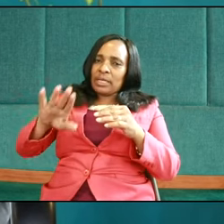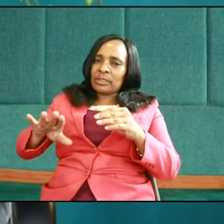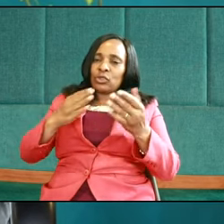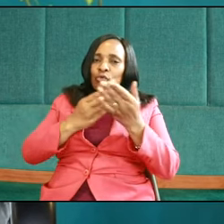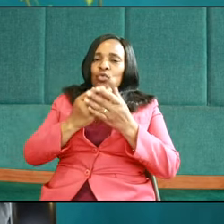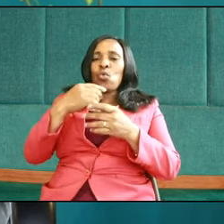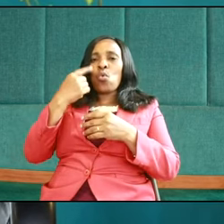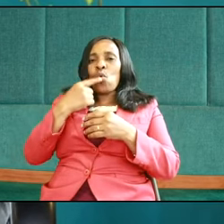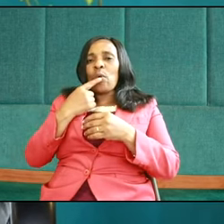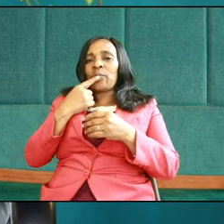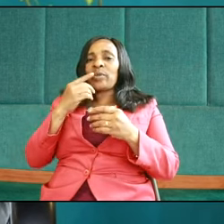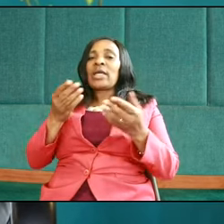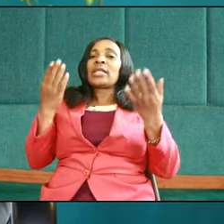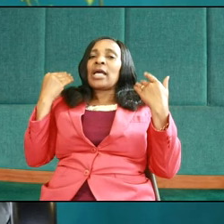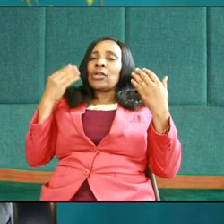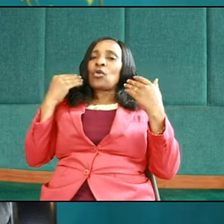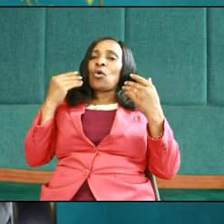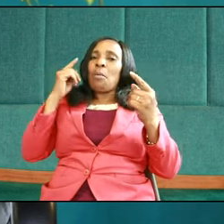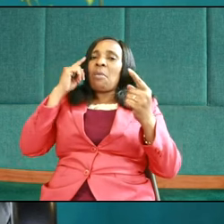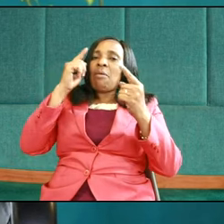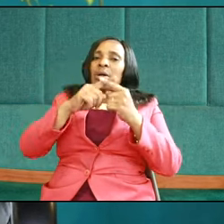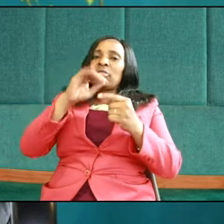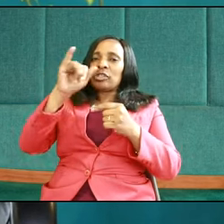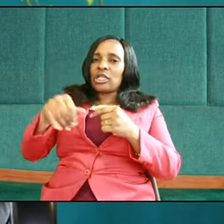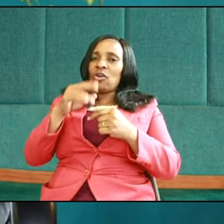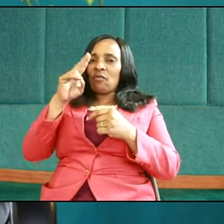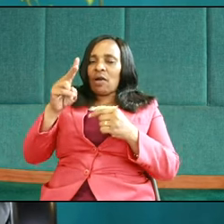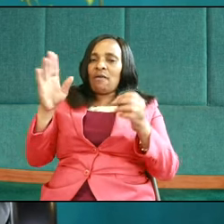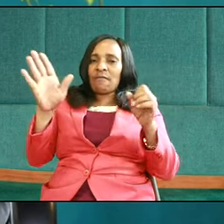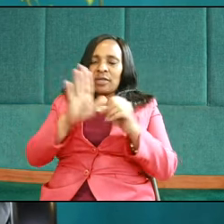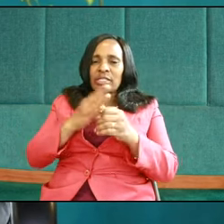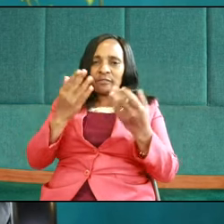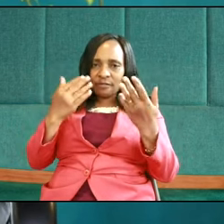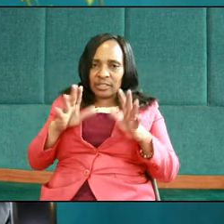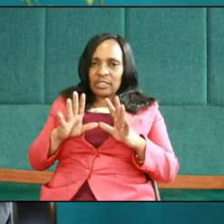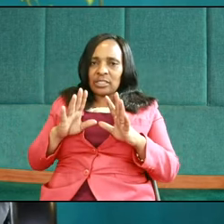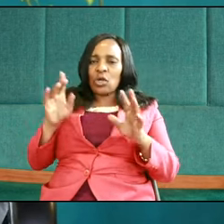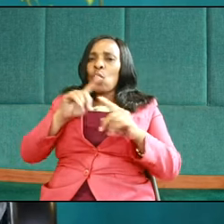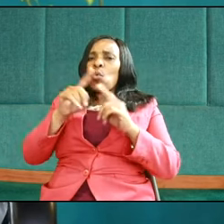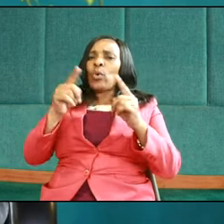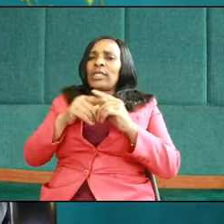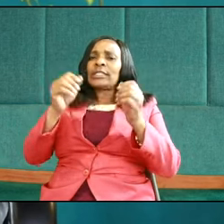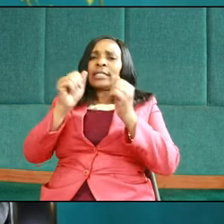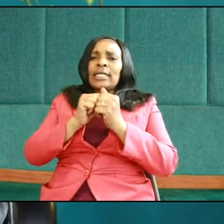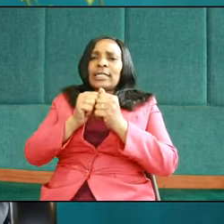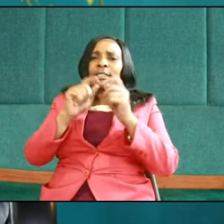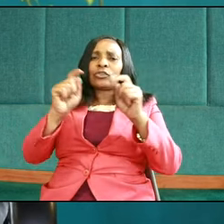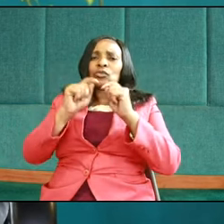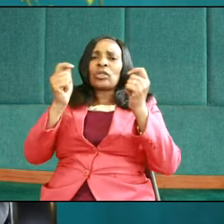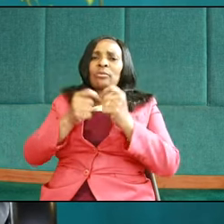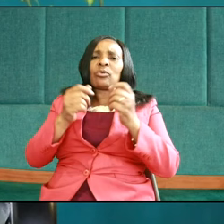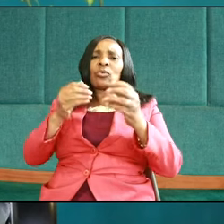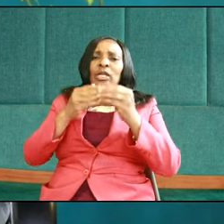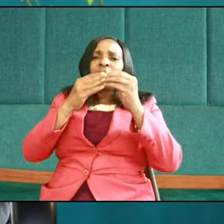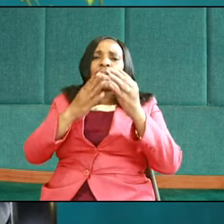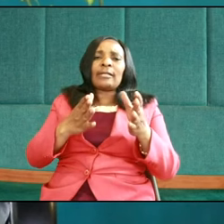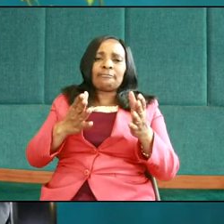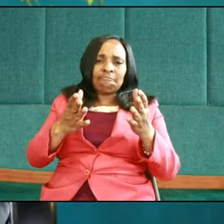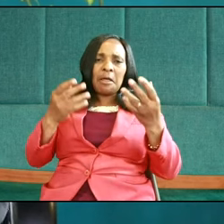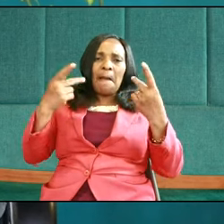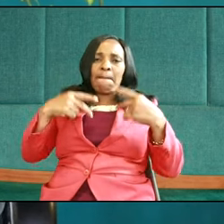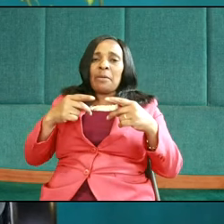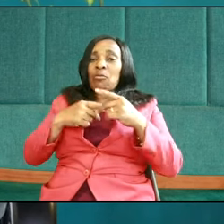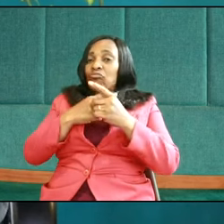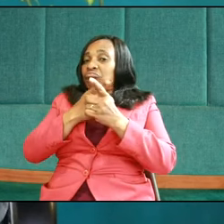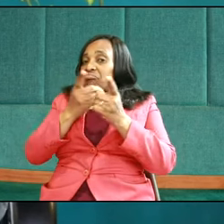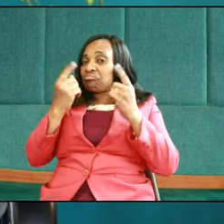the eternal purpose of Jehovah was to be fulfilled. When the 10 tribes were led into apostasy, there are people